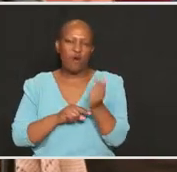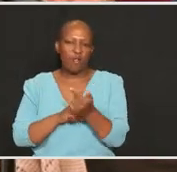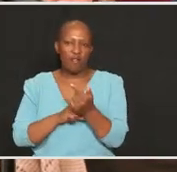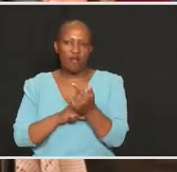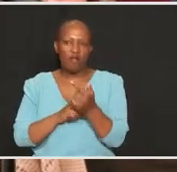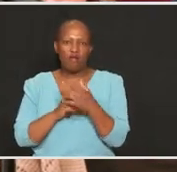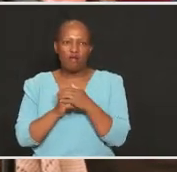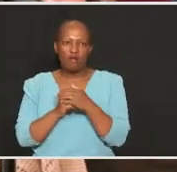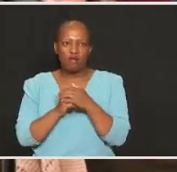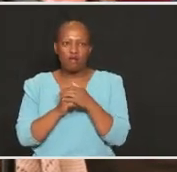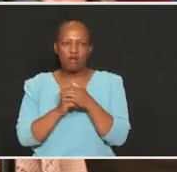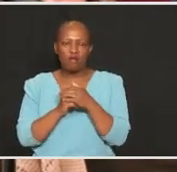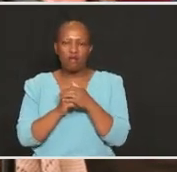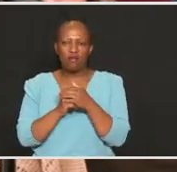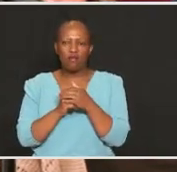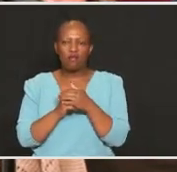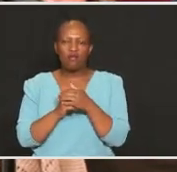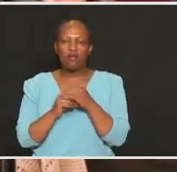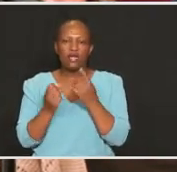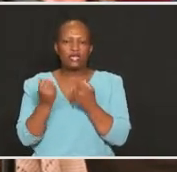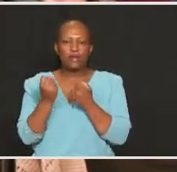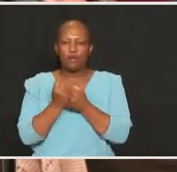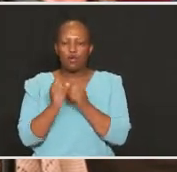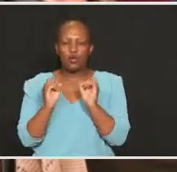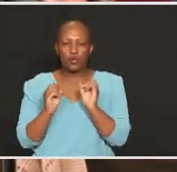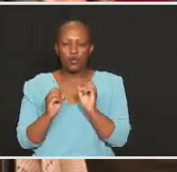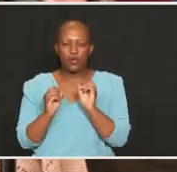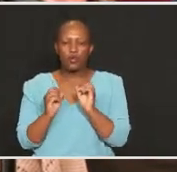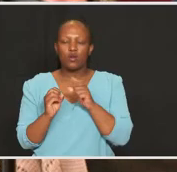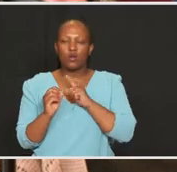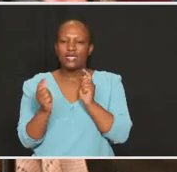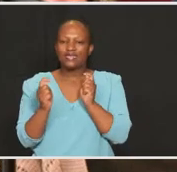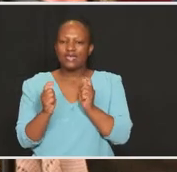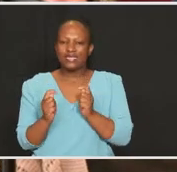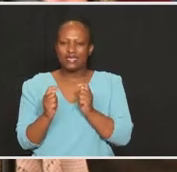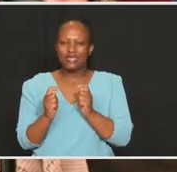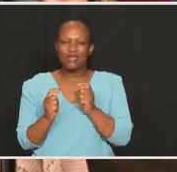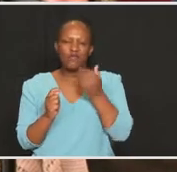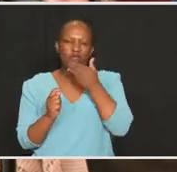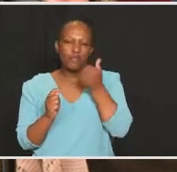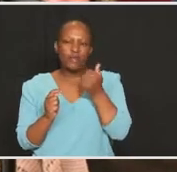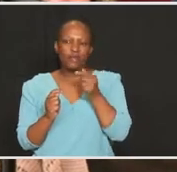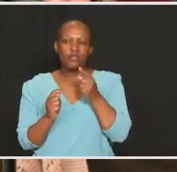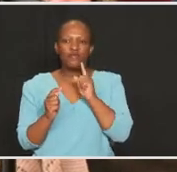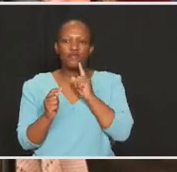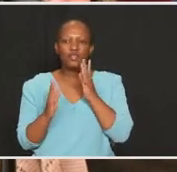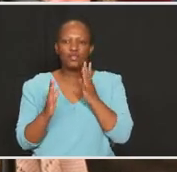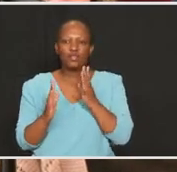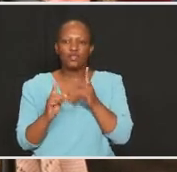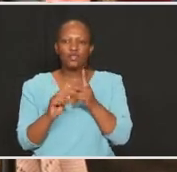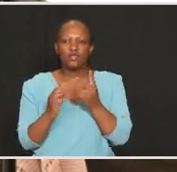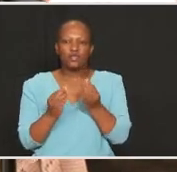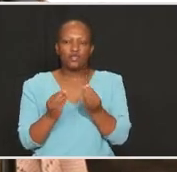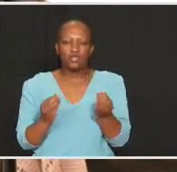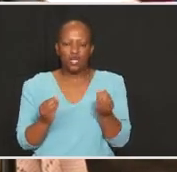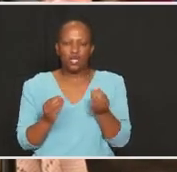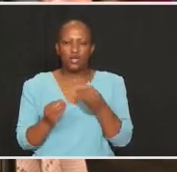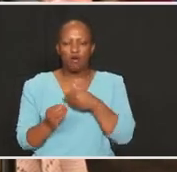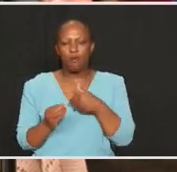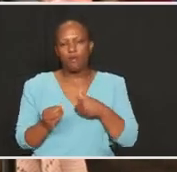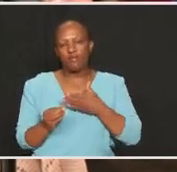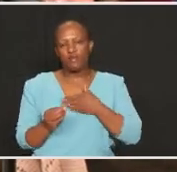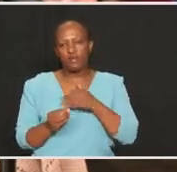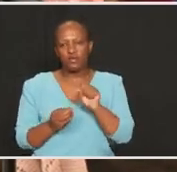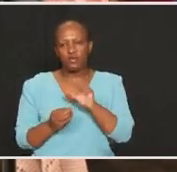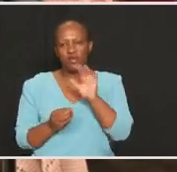therefore I cannot support the billable because I'm not convinced the changes will be in the best interest for teachers children or parents